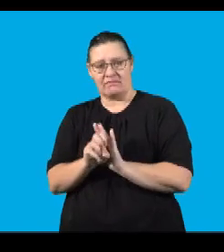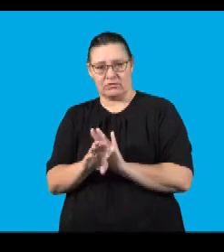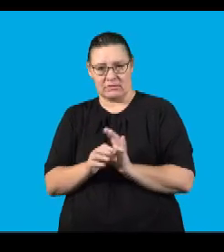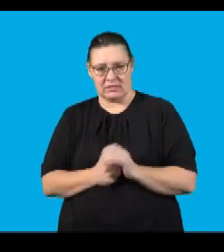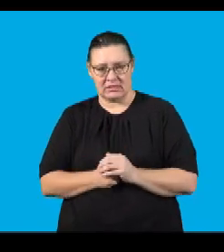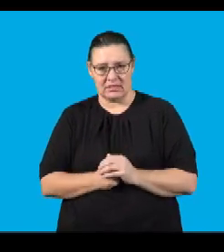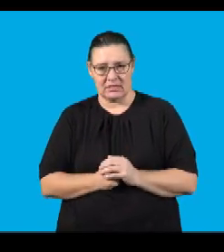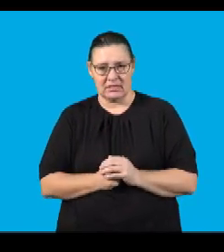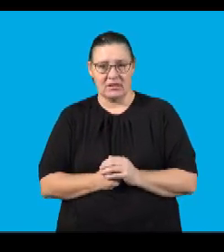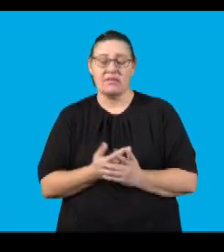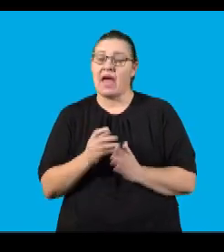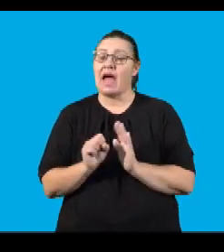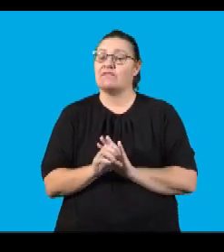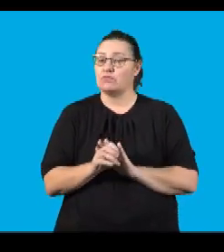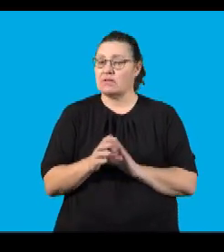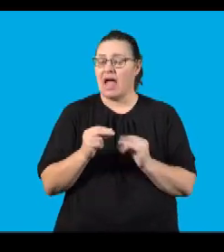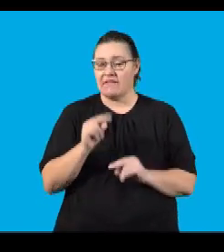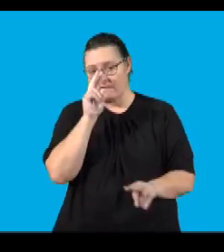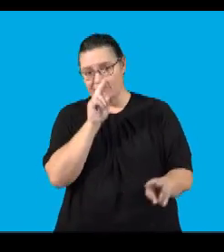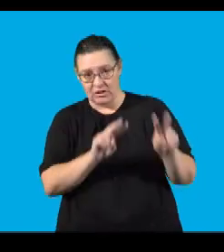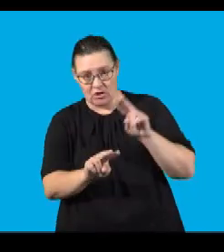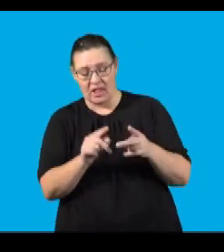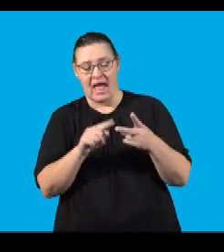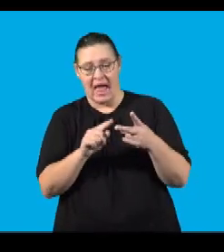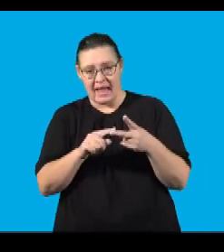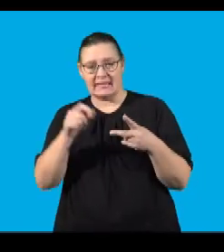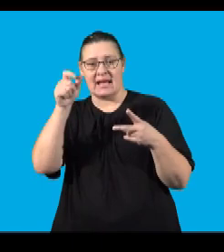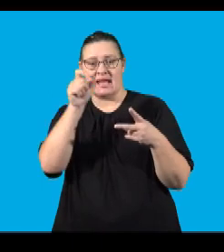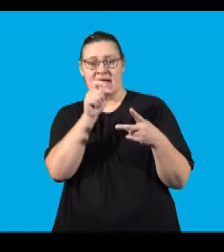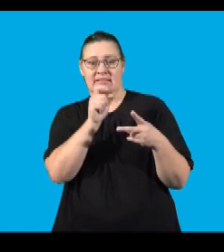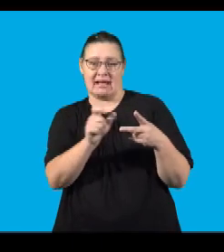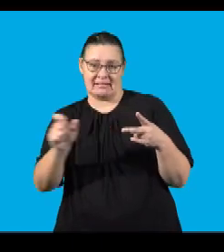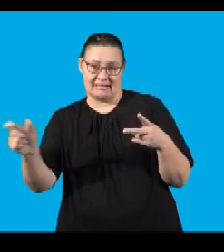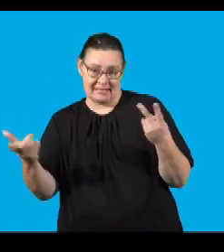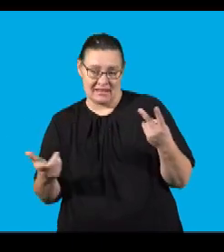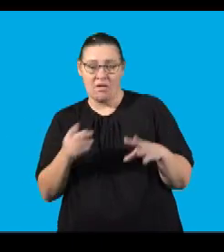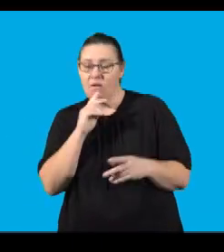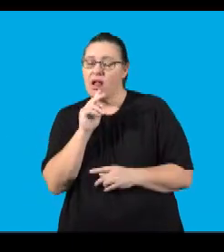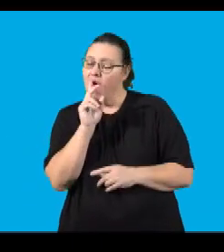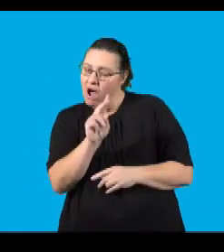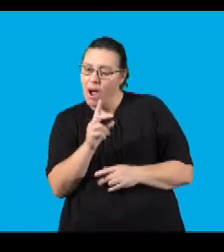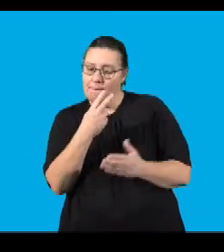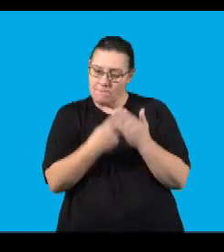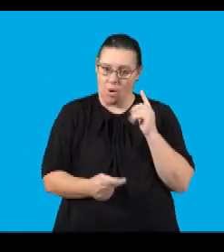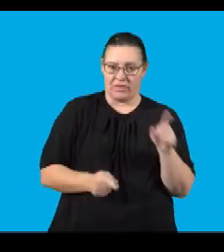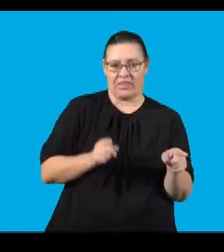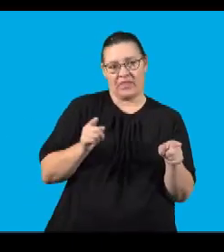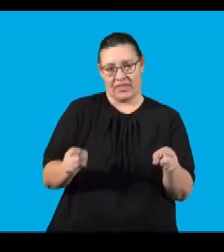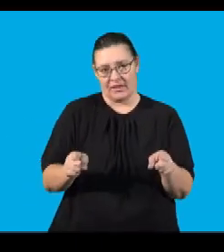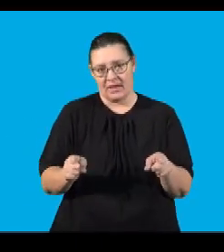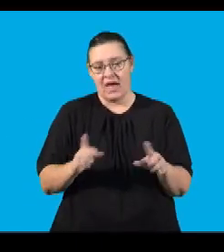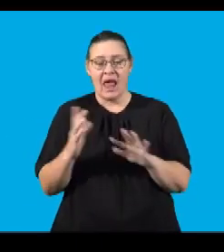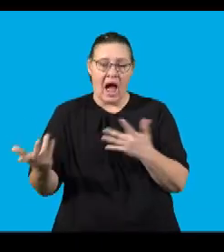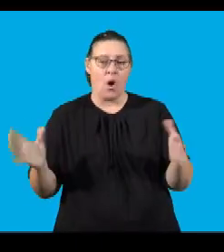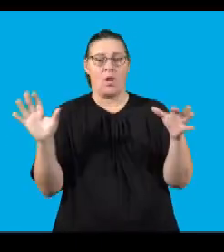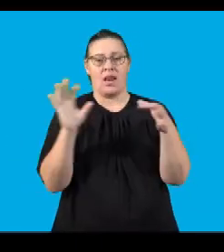the advertisement? Now remember, advertisements have visual and text elements, and you will be asked questions on both of those elements